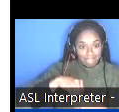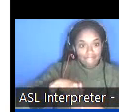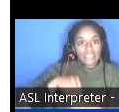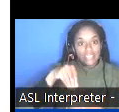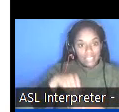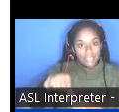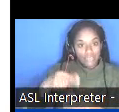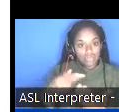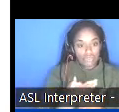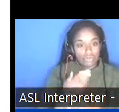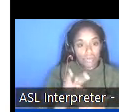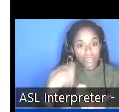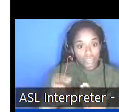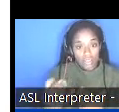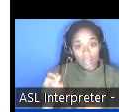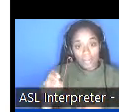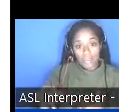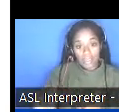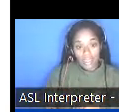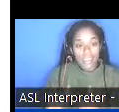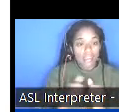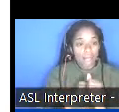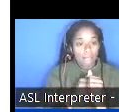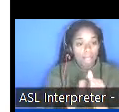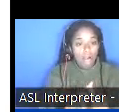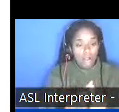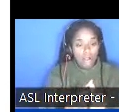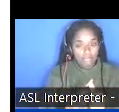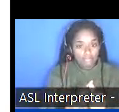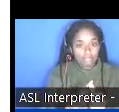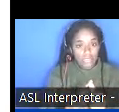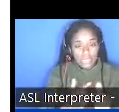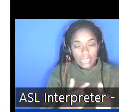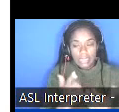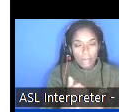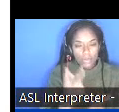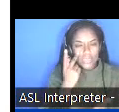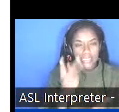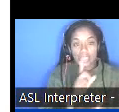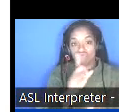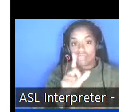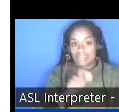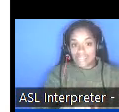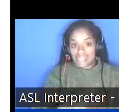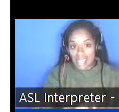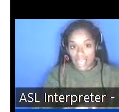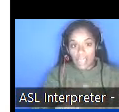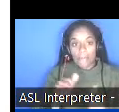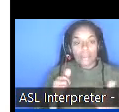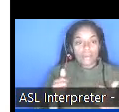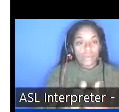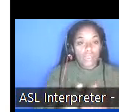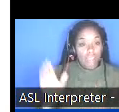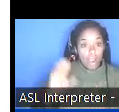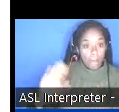MPA progress tracker can help you see in real time where we are, both in terms of our prior initiatives from the last